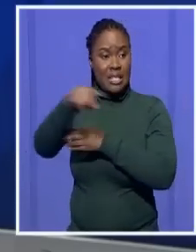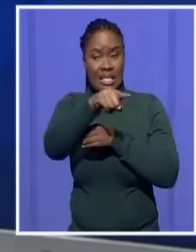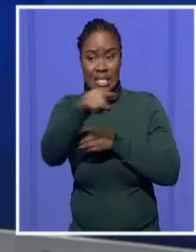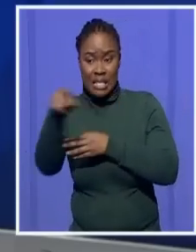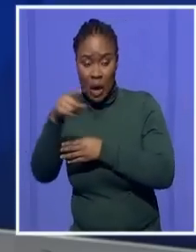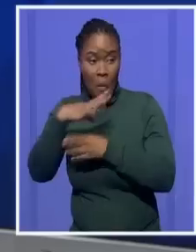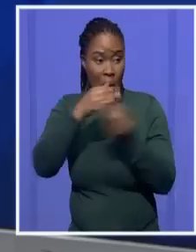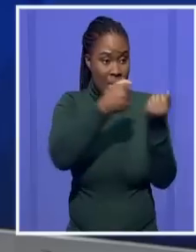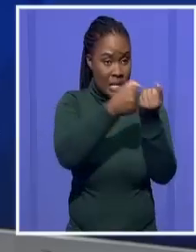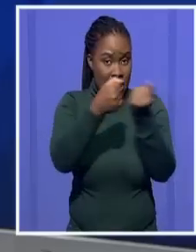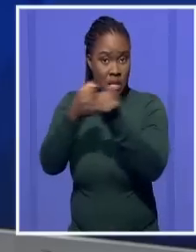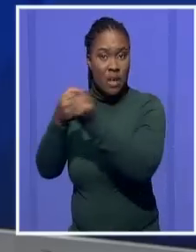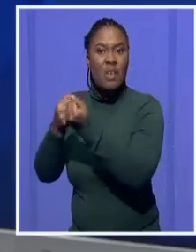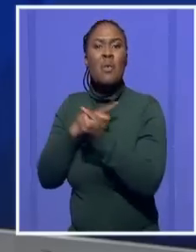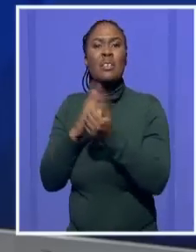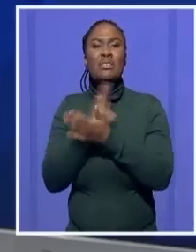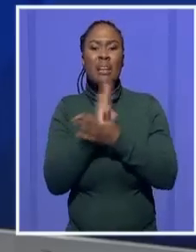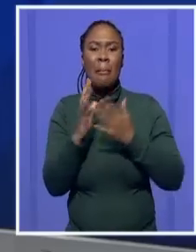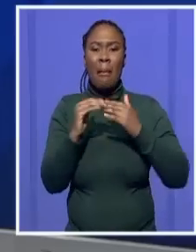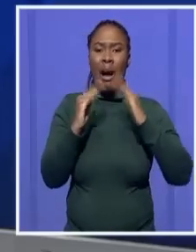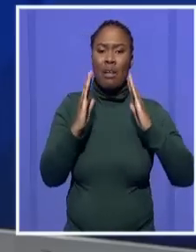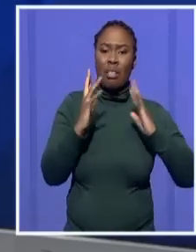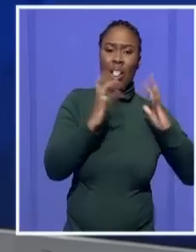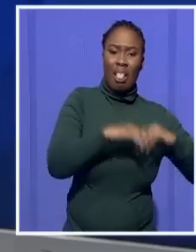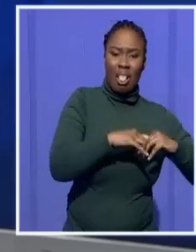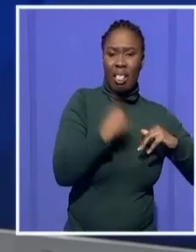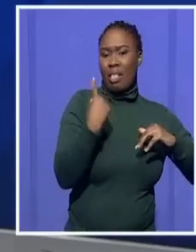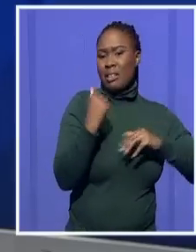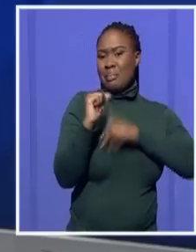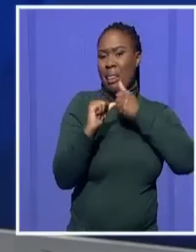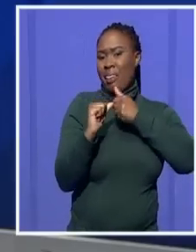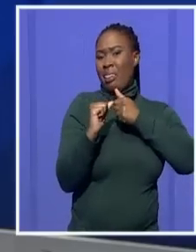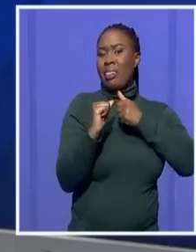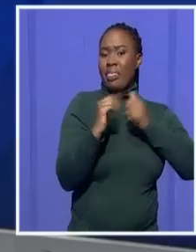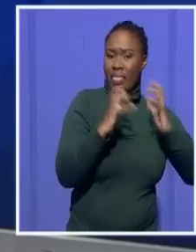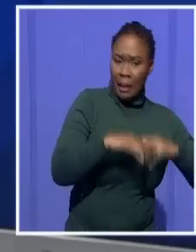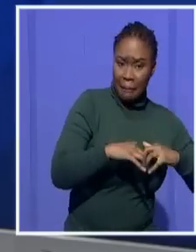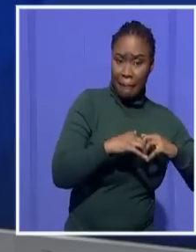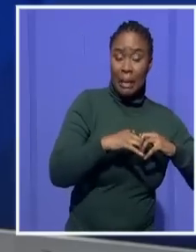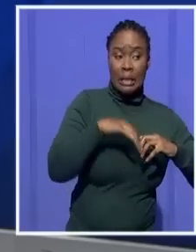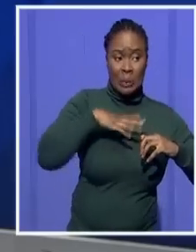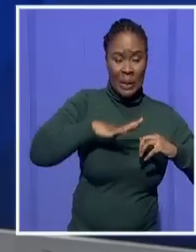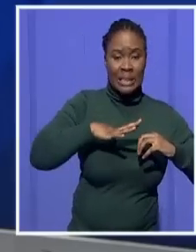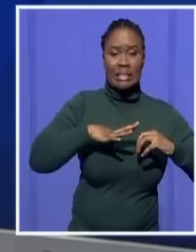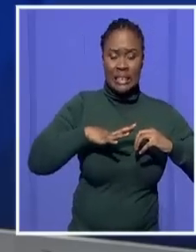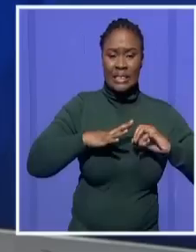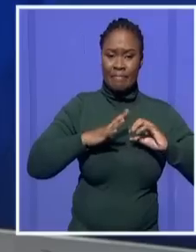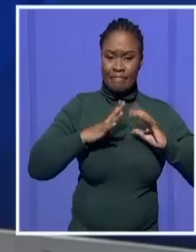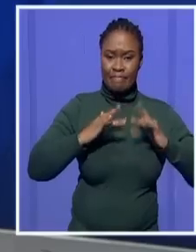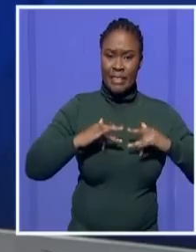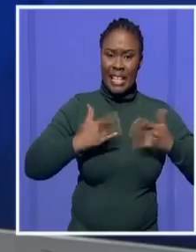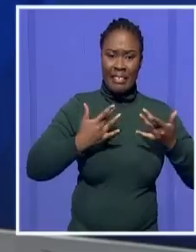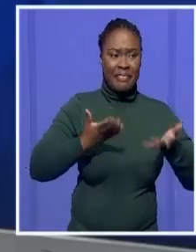last devastating floods. And also, the fear at this stage is loss